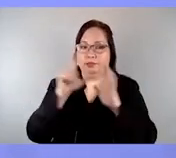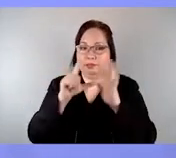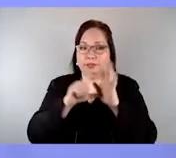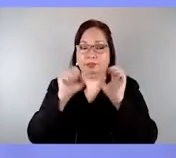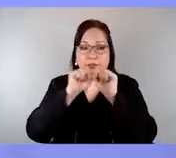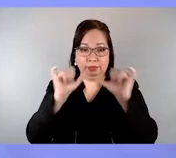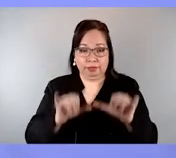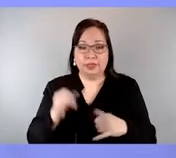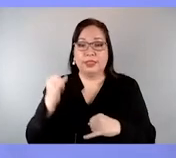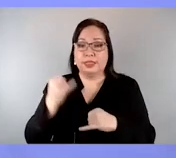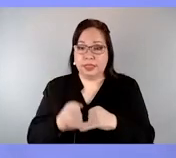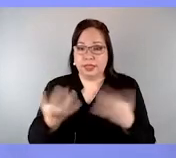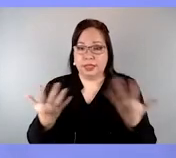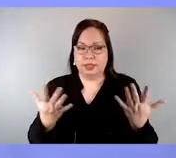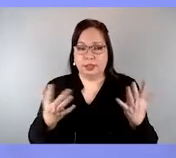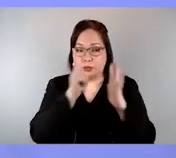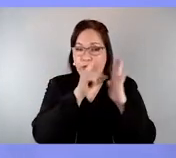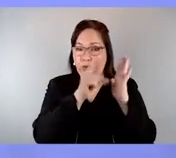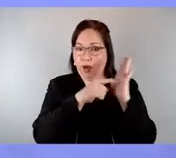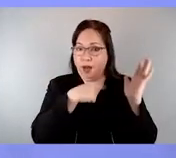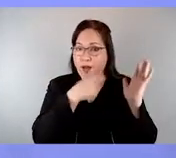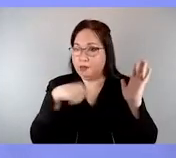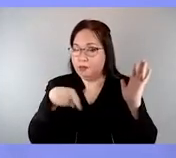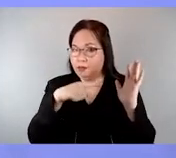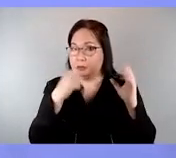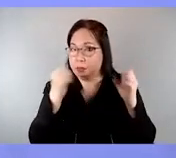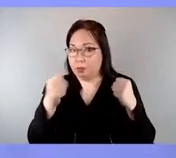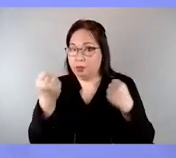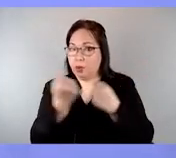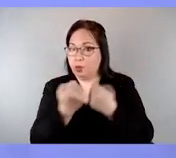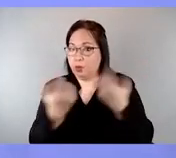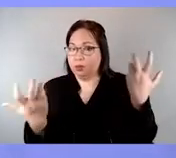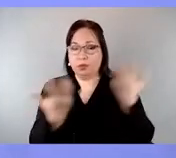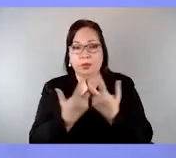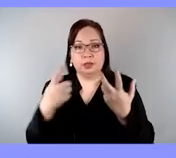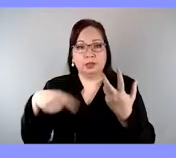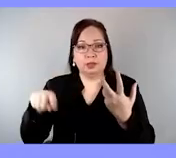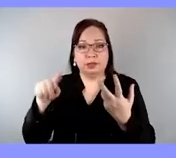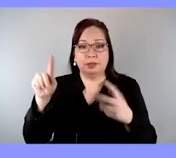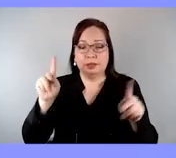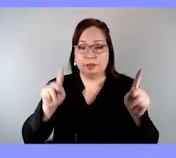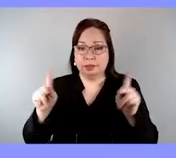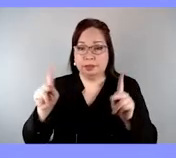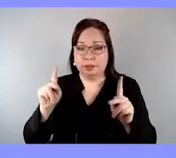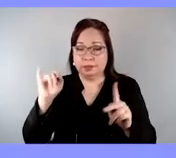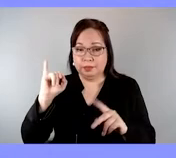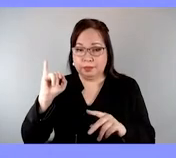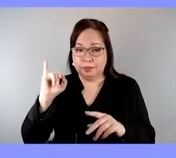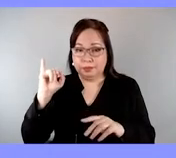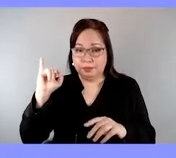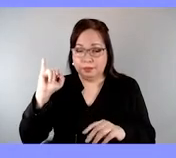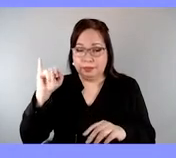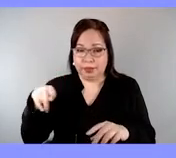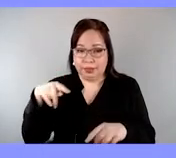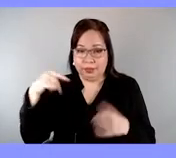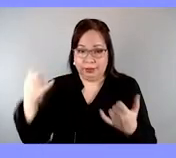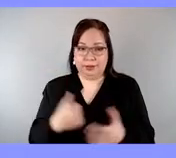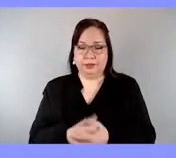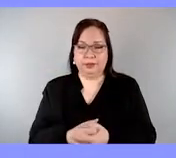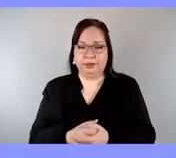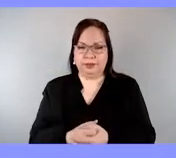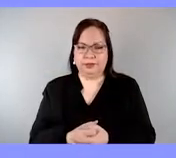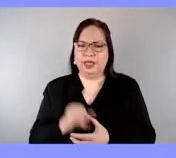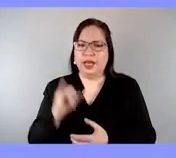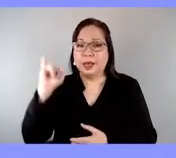make the law work for Indigenous peoples today? Indigenous peoples in the Philippines